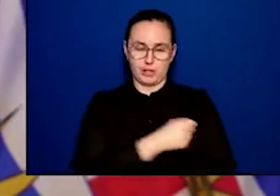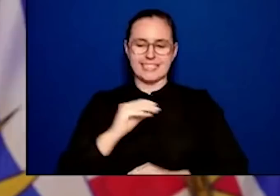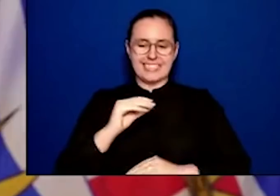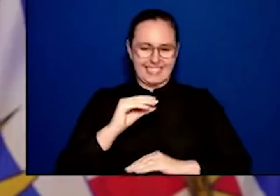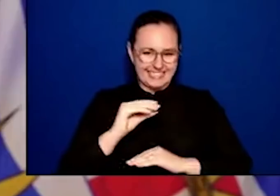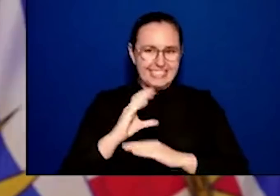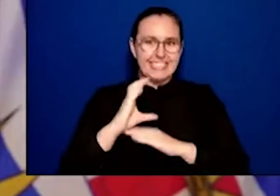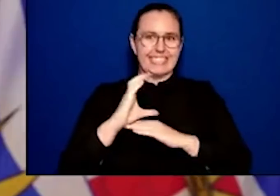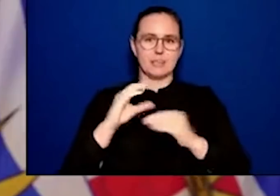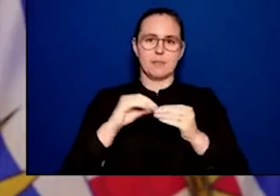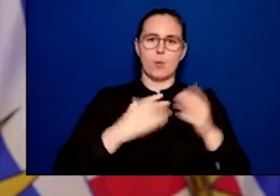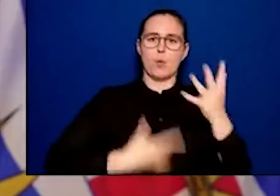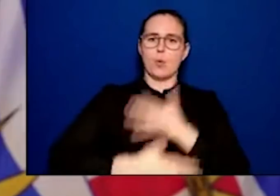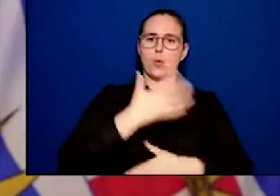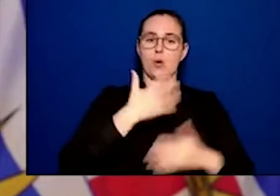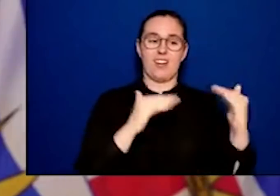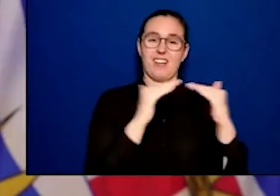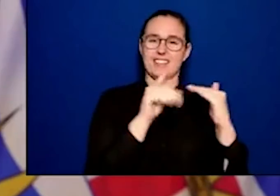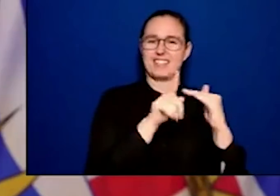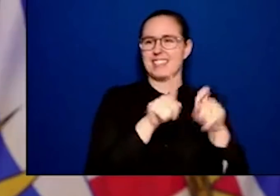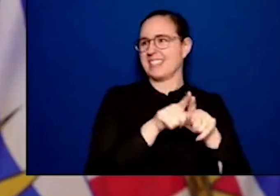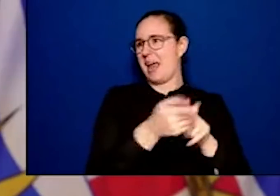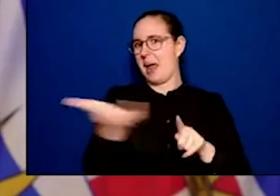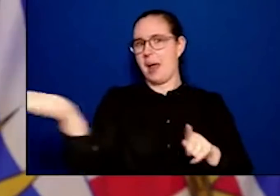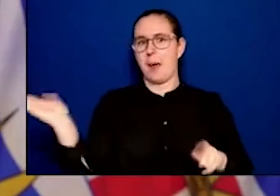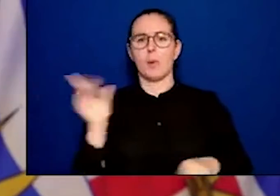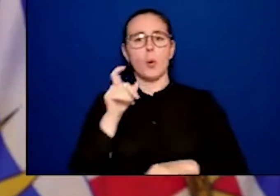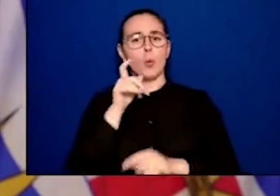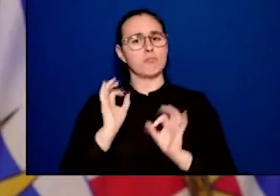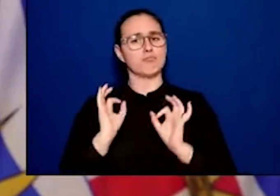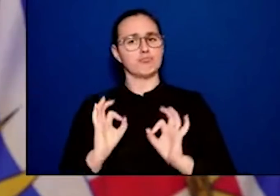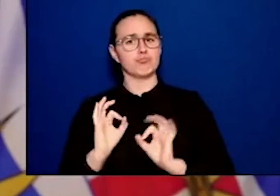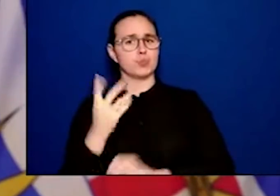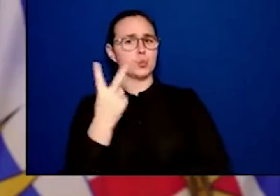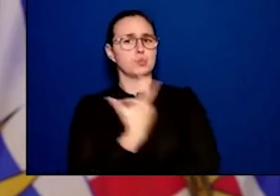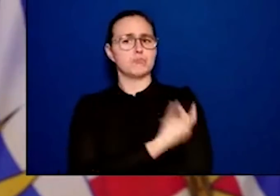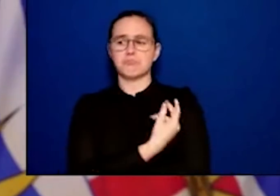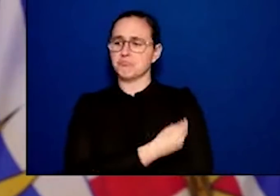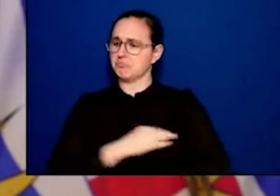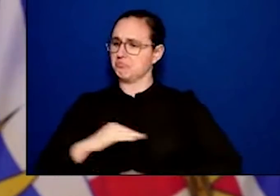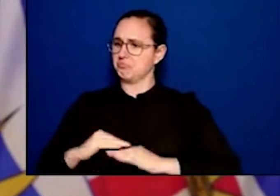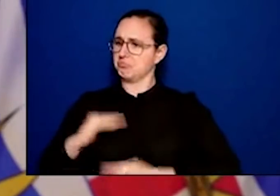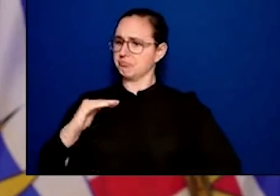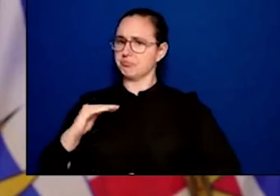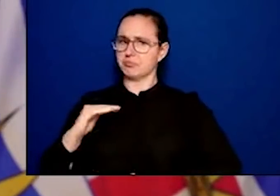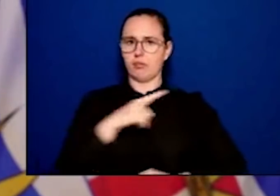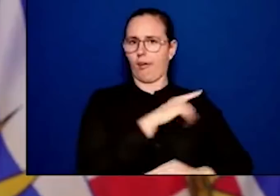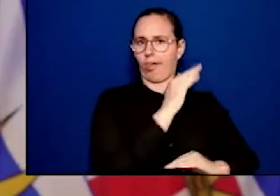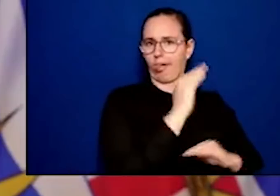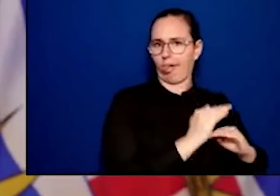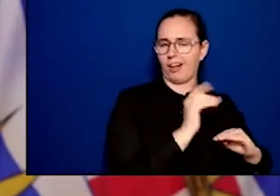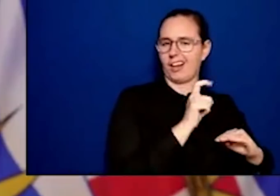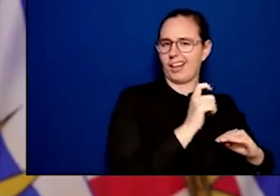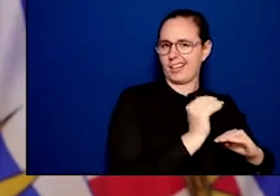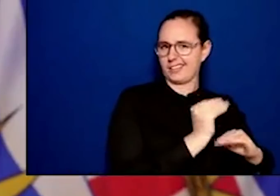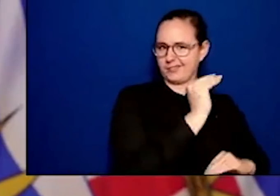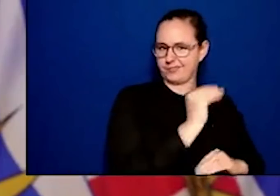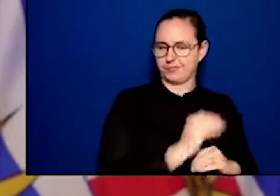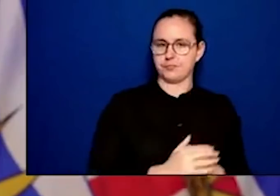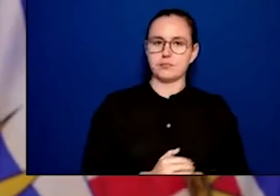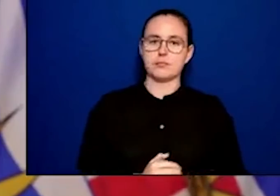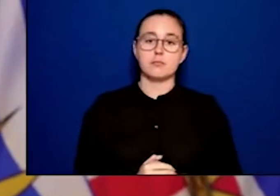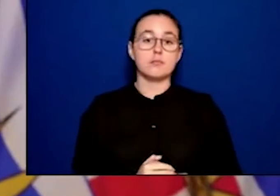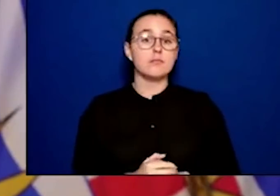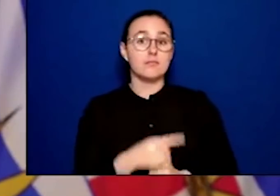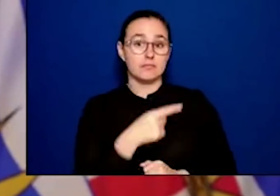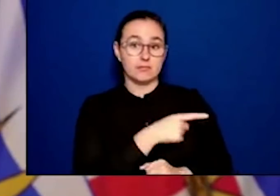what people with a strong immune response system have. So today we're expanding to approximately 100,000